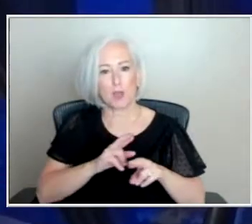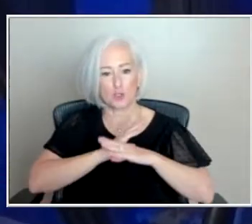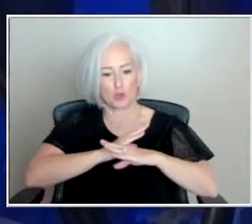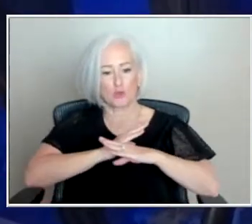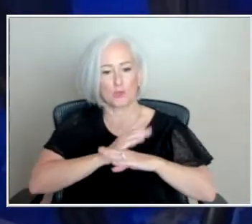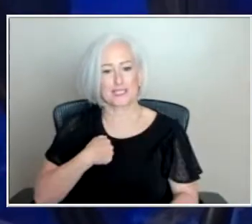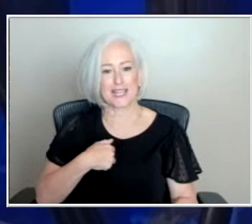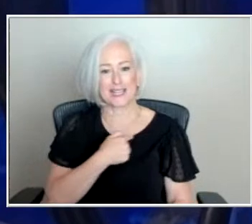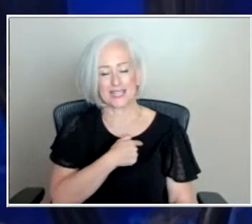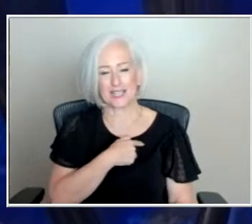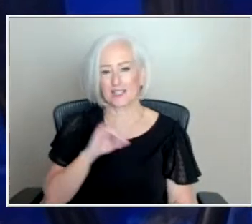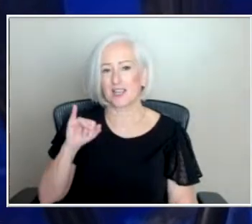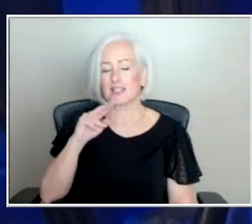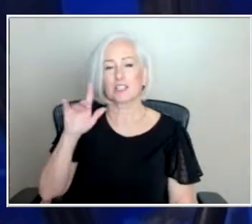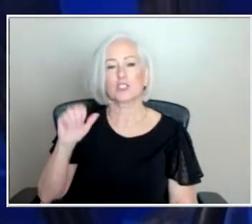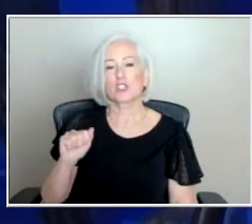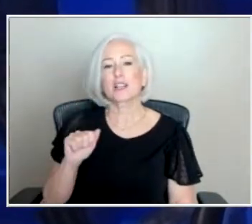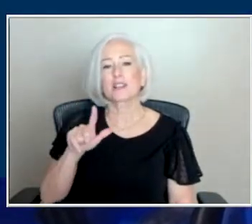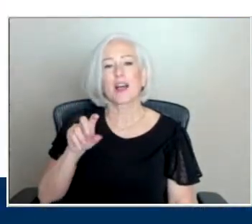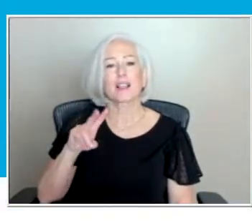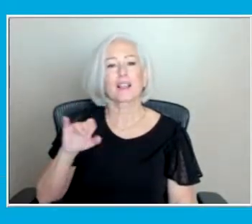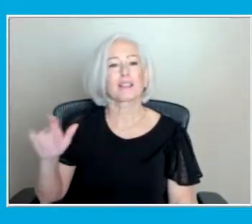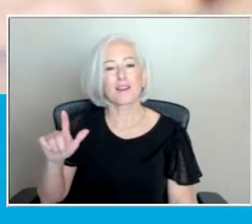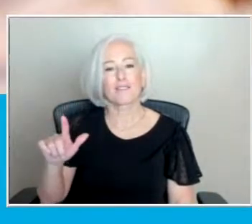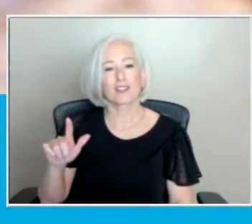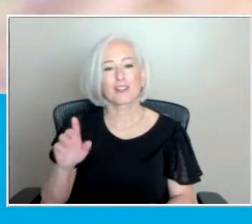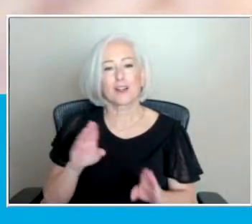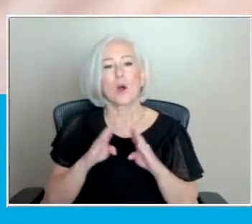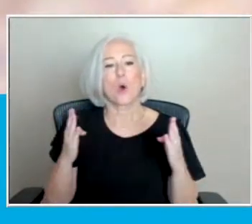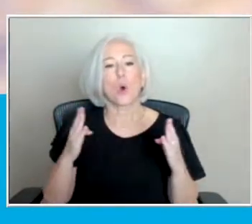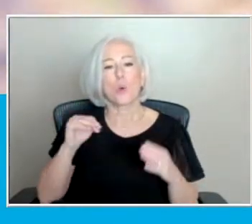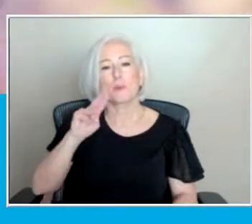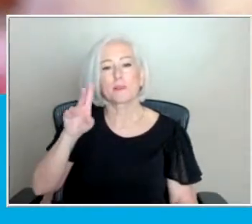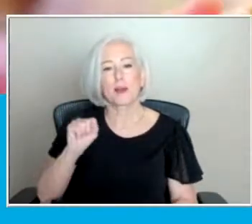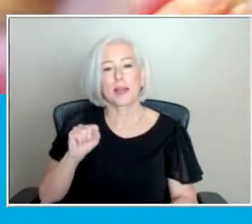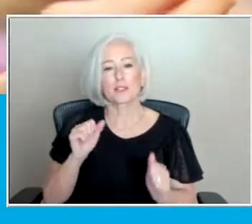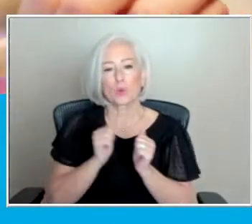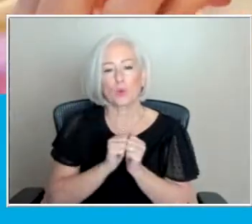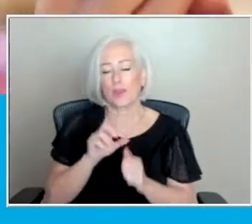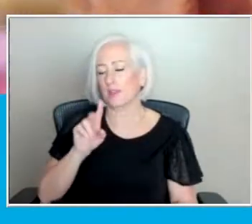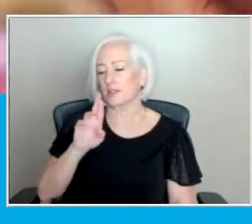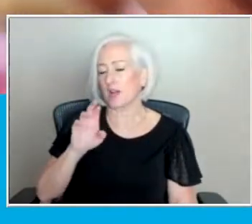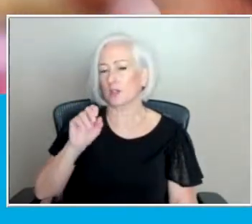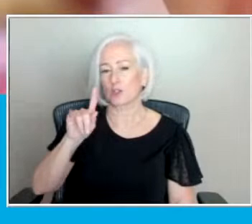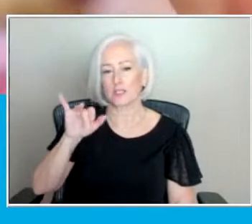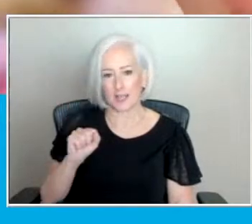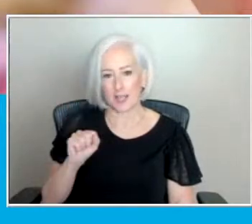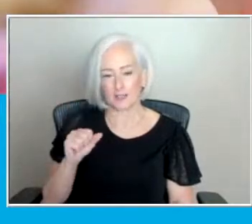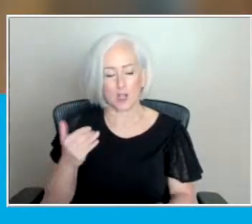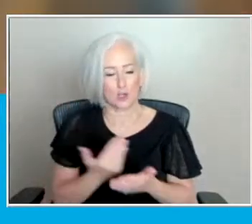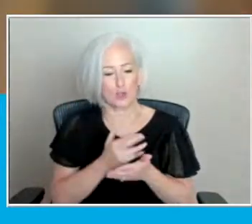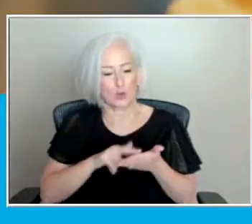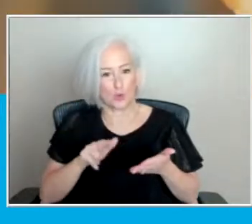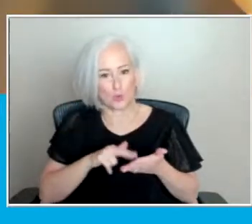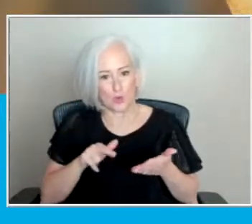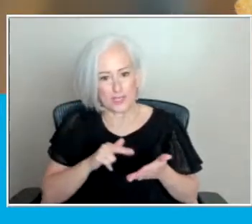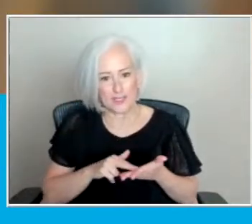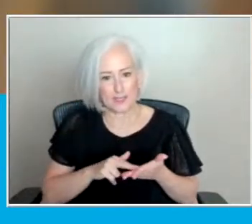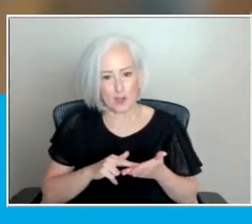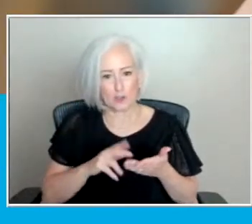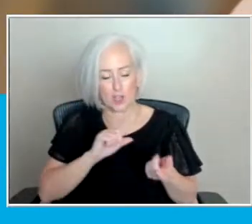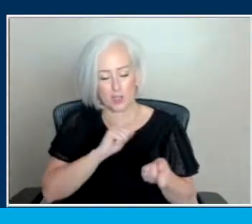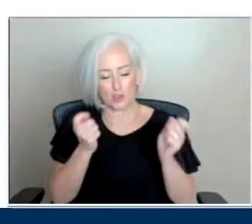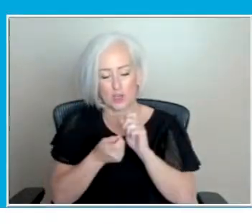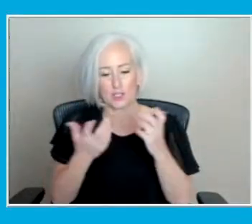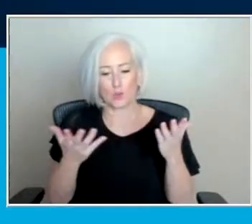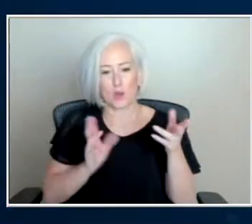Jessica Lovell on the next Open Mics with Dr. Stites. New research is changing what doctors think about inflammation and what we